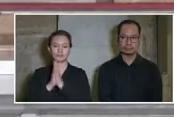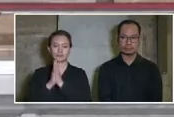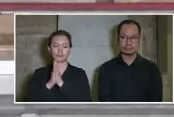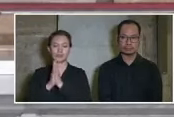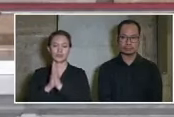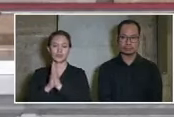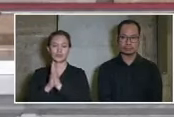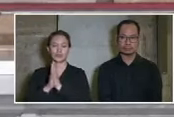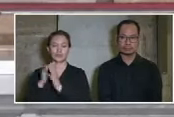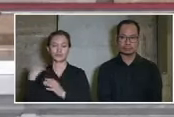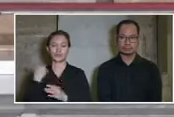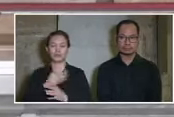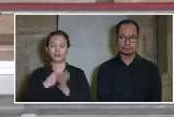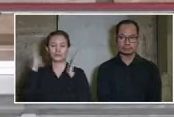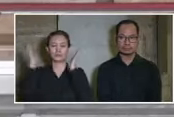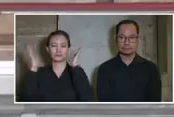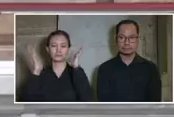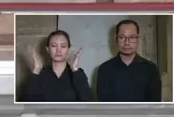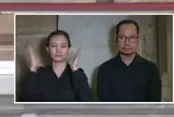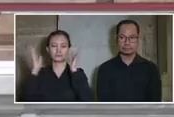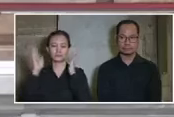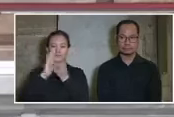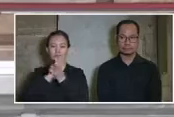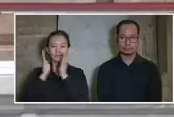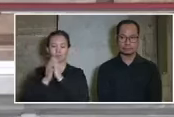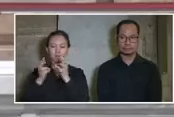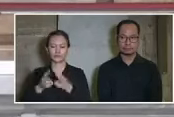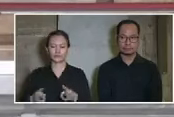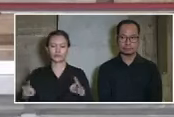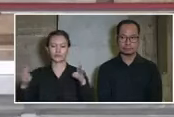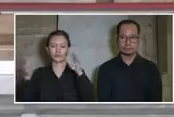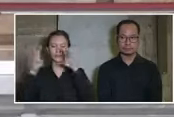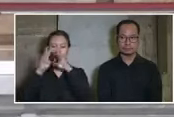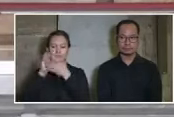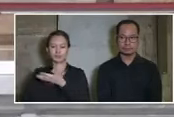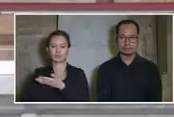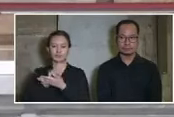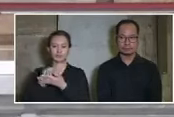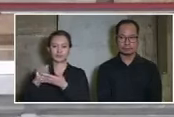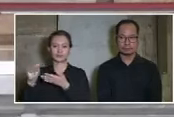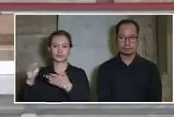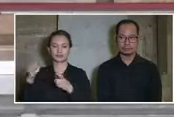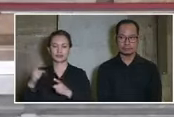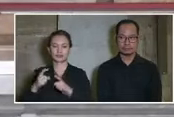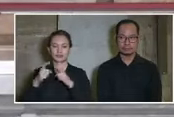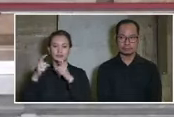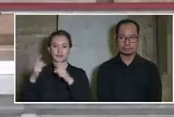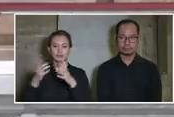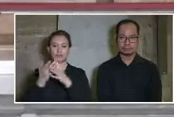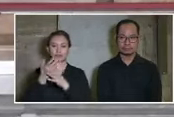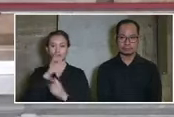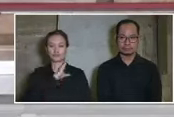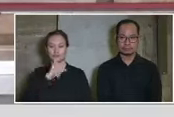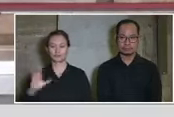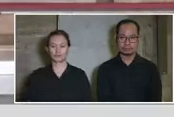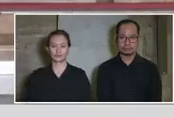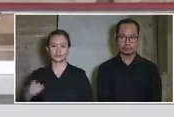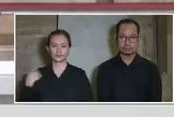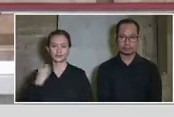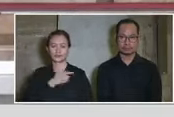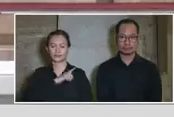we serve you may be worthy of this sacred gift, through Christ our